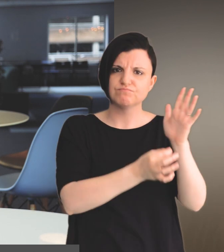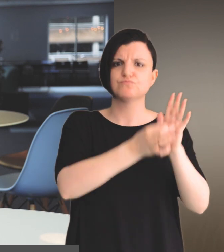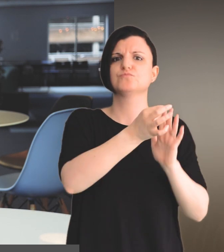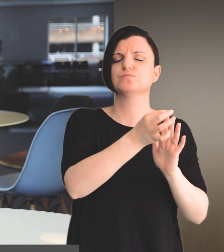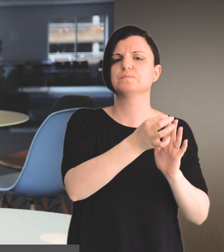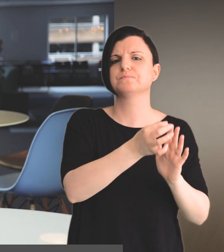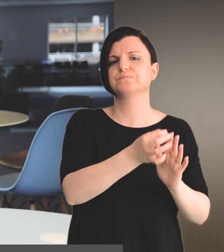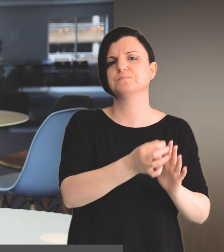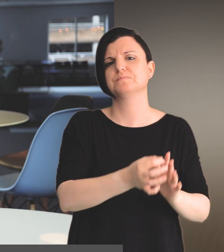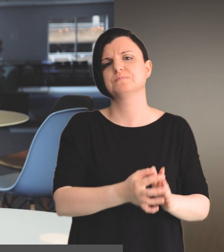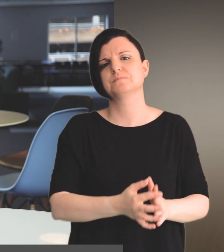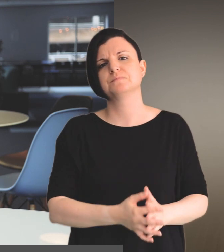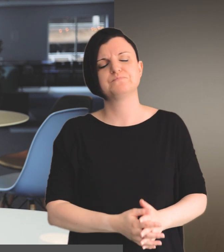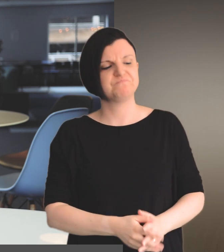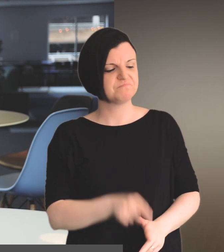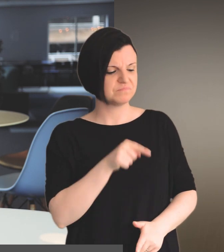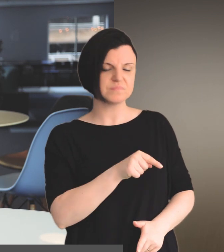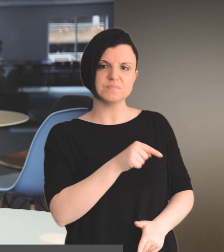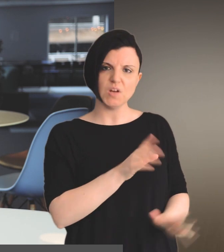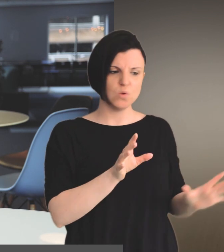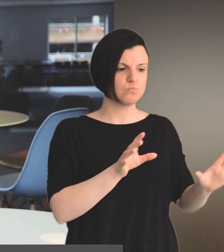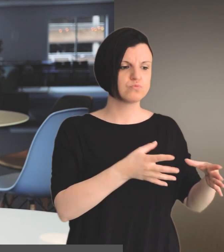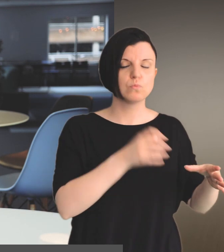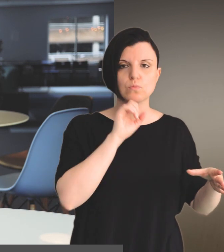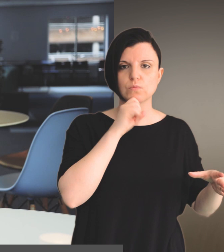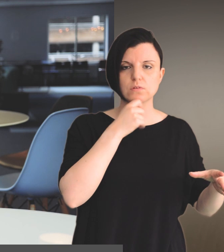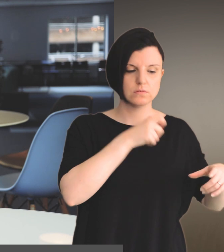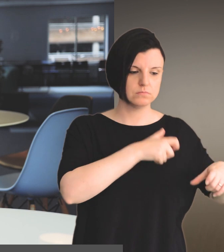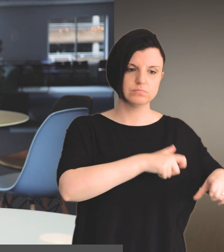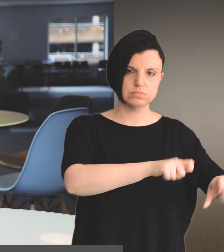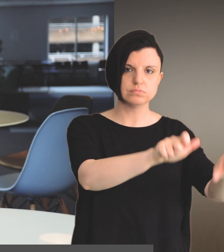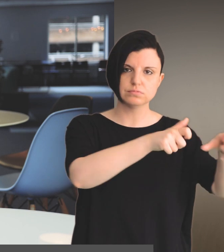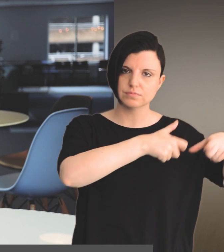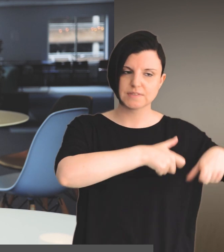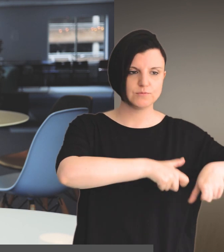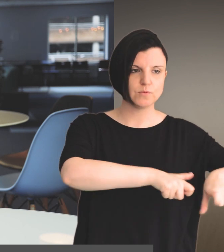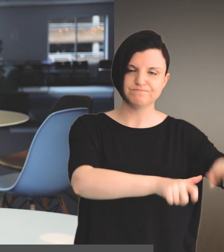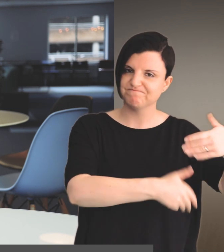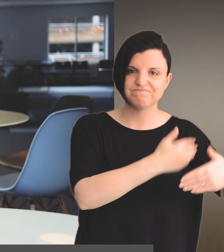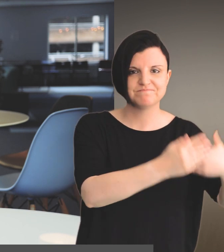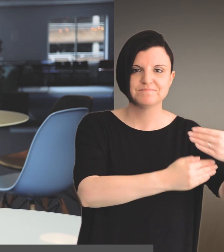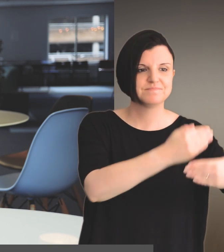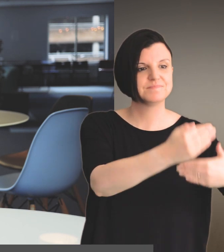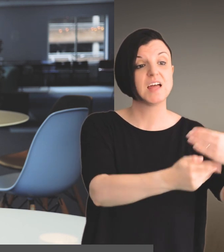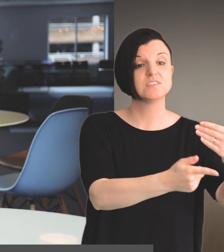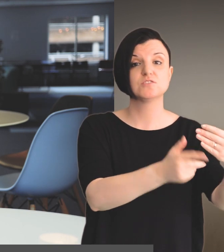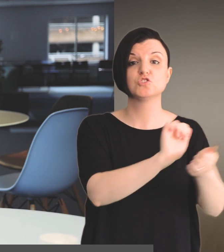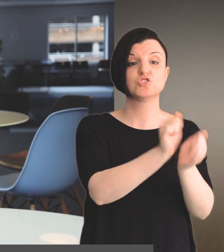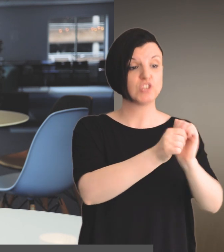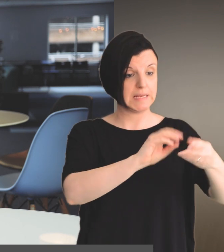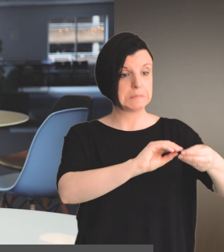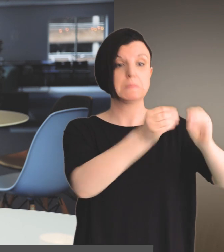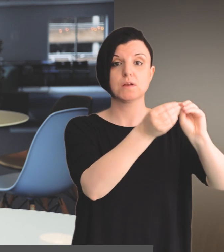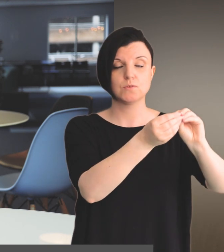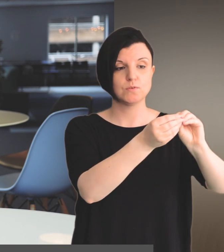in place. And that group of people really are going to continue with change